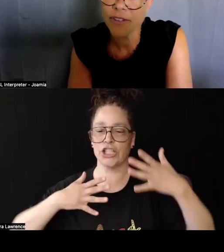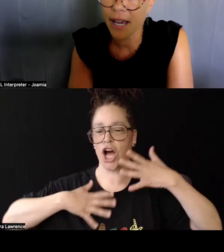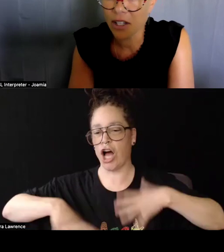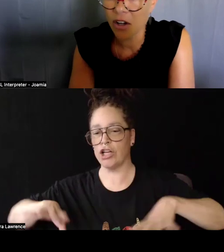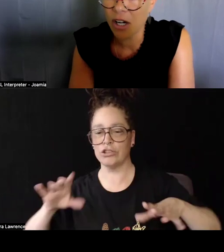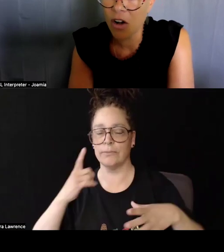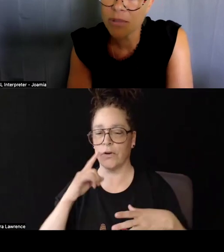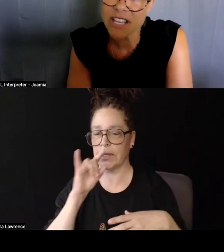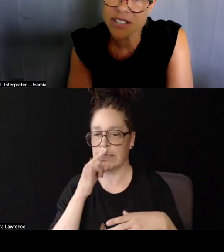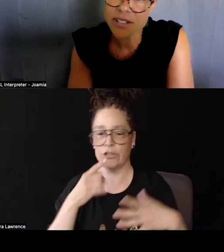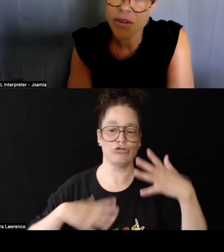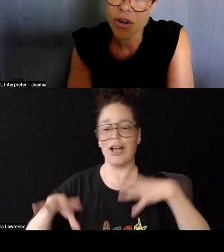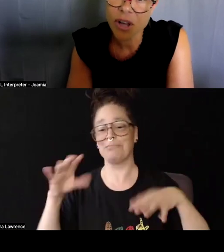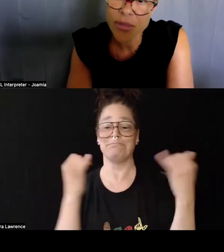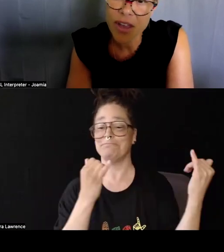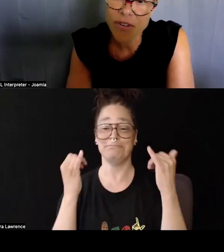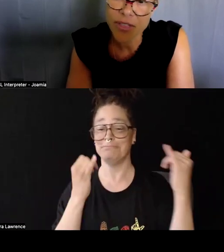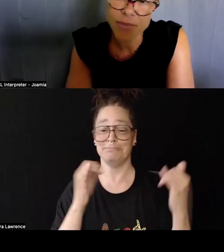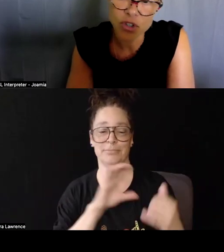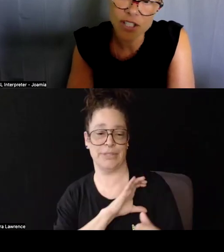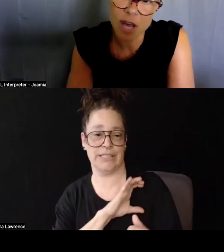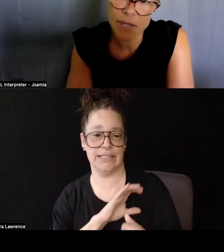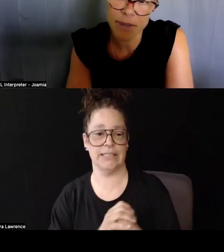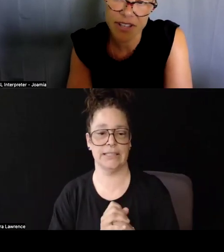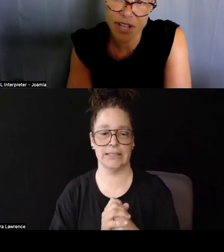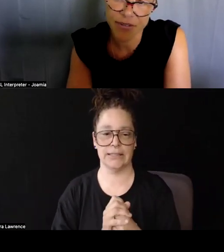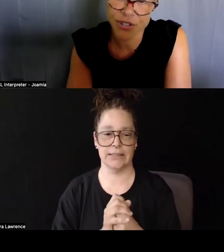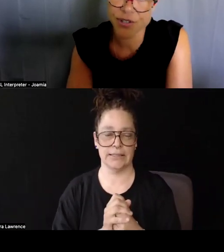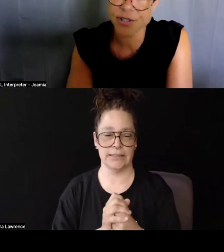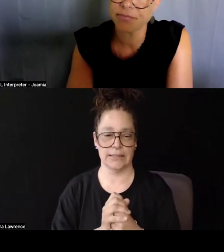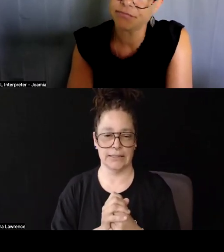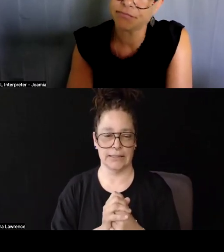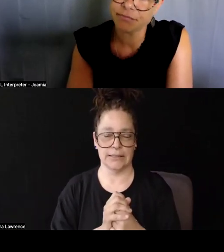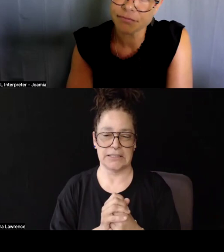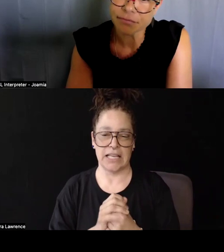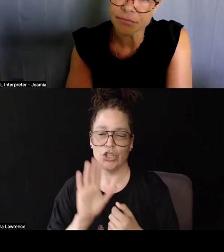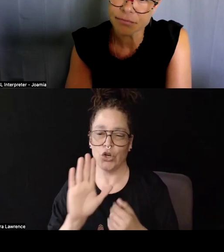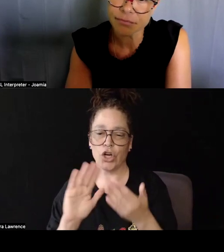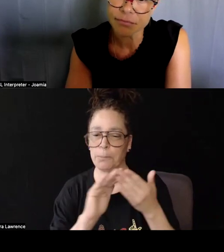Don't provide police clothing for them to dress up as police officers.